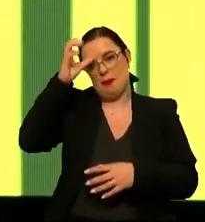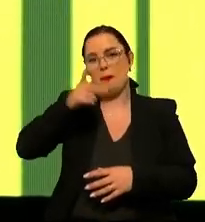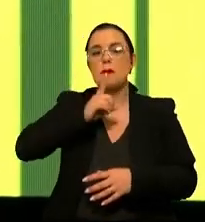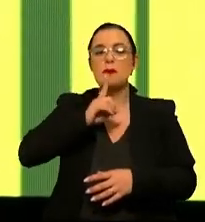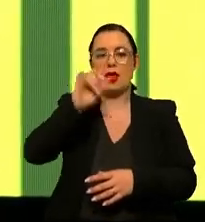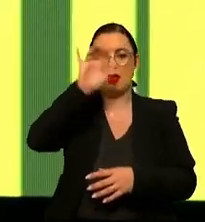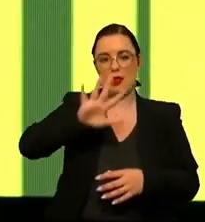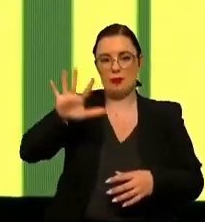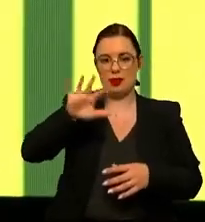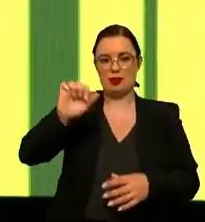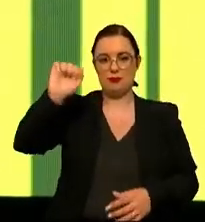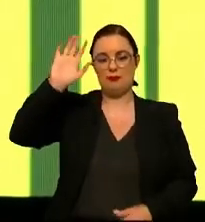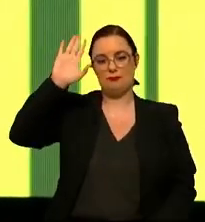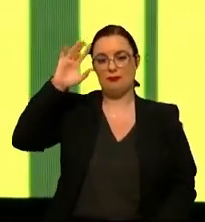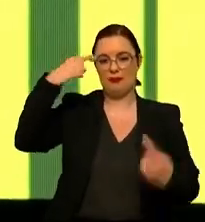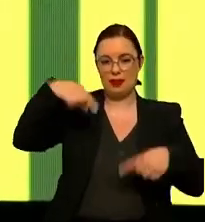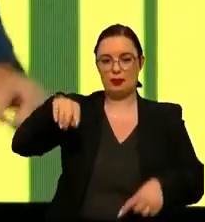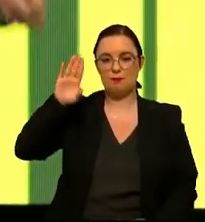image yourself.